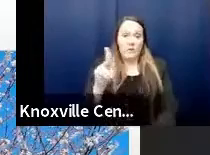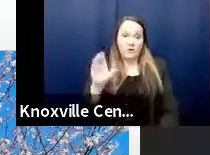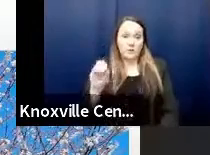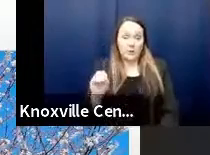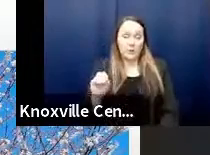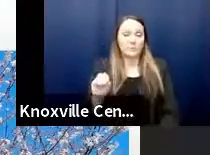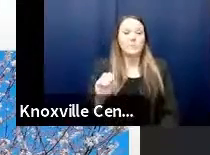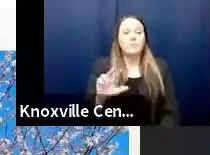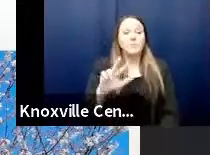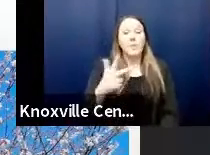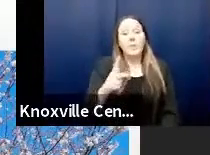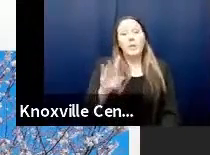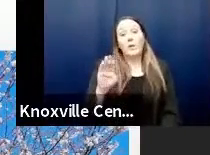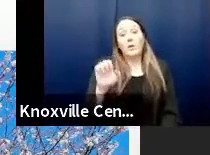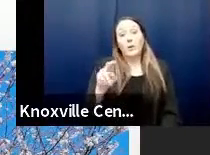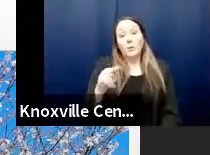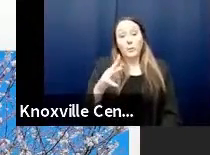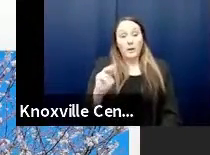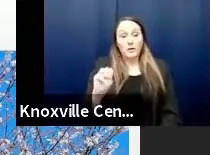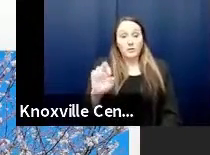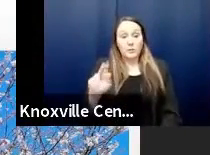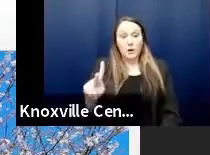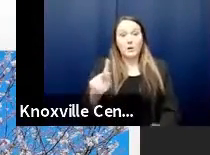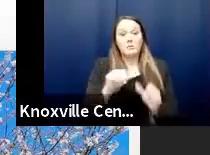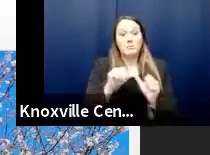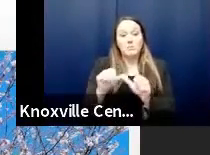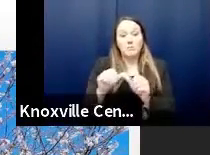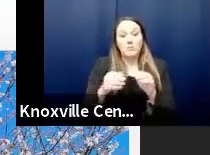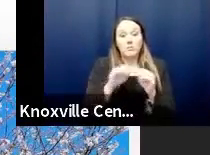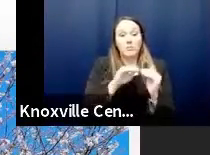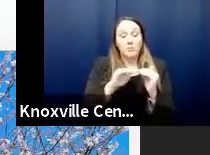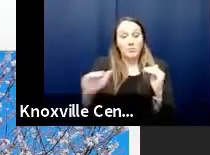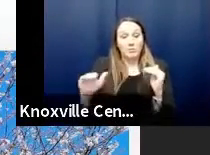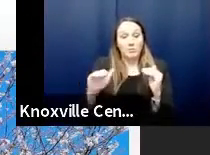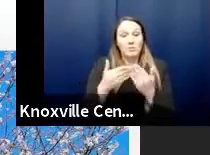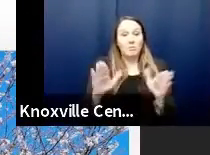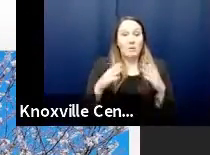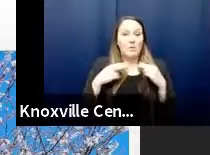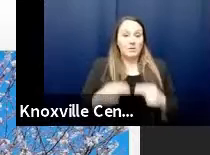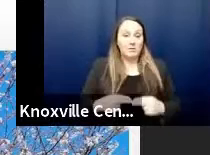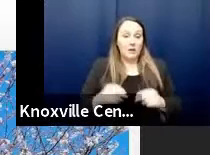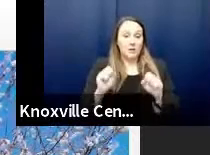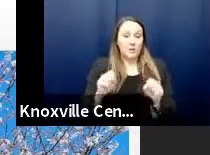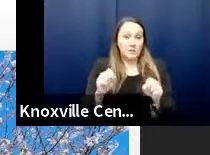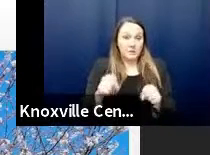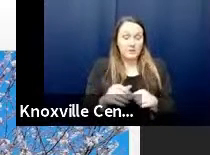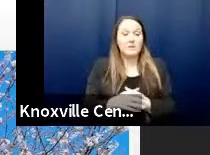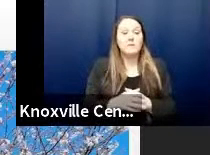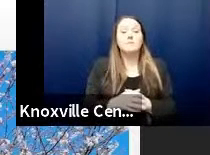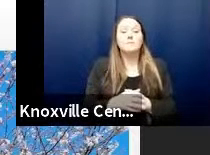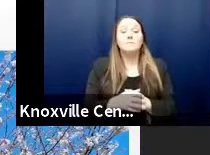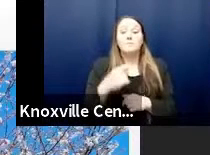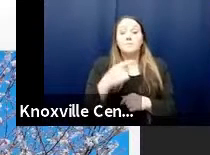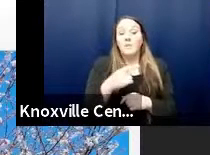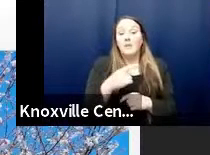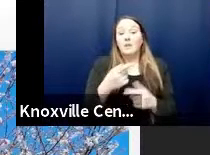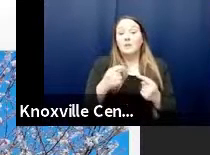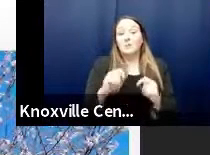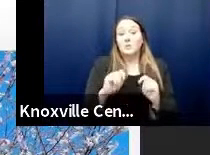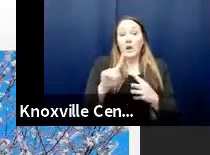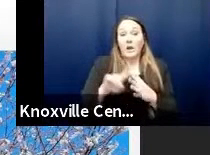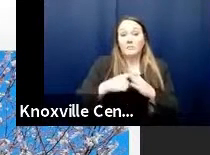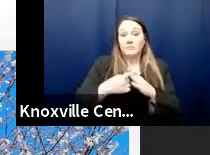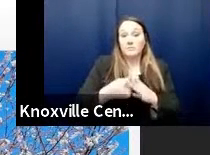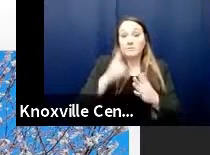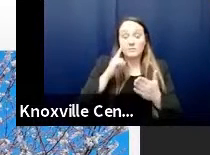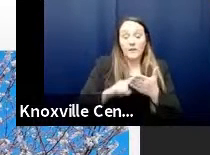Our third benchmark, sustained or increased public health capability. For this benchmark, we aim to initiate